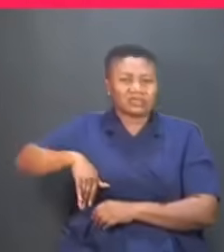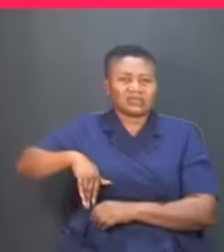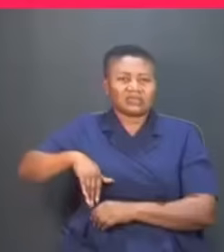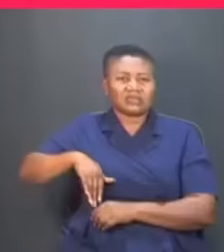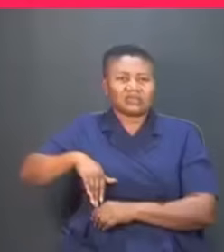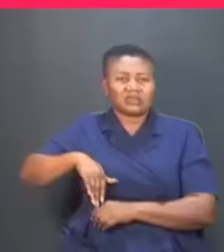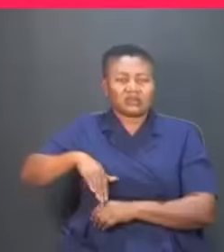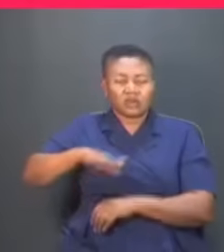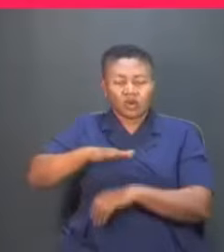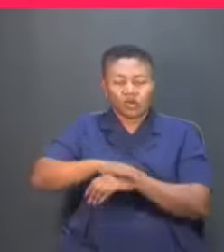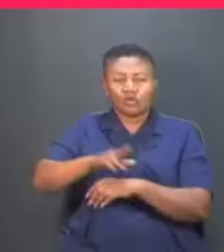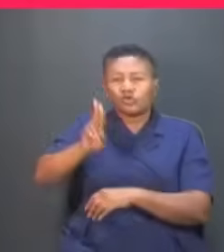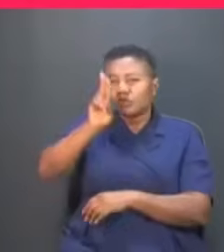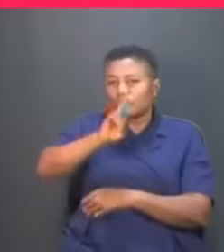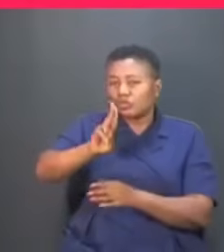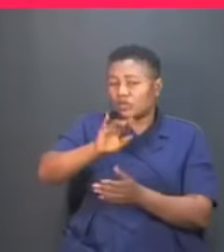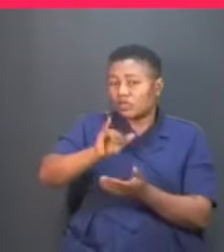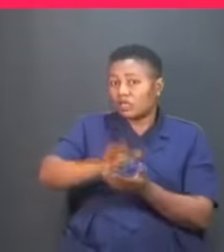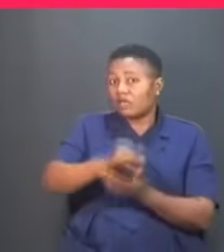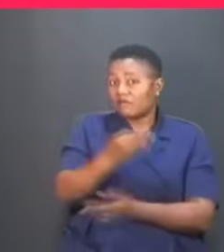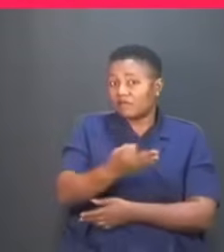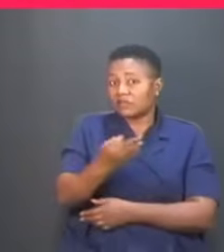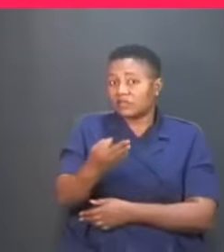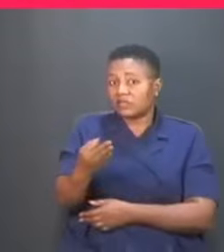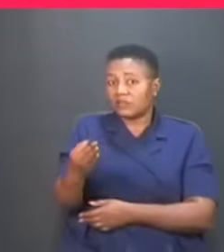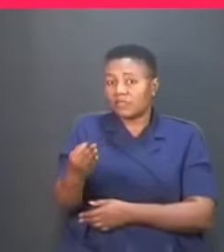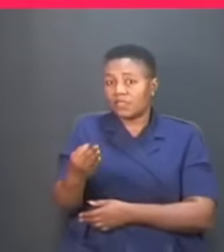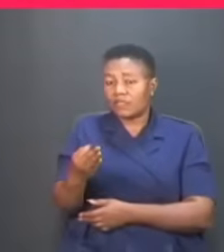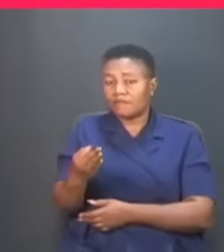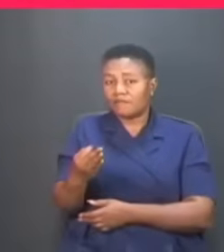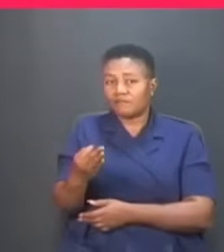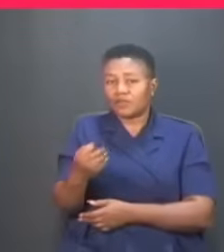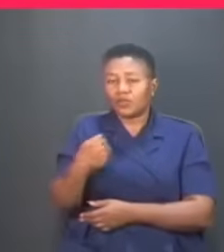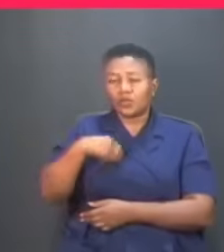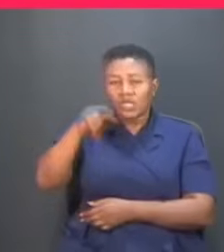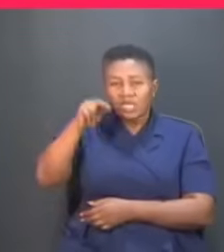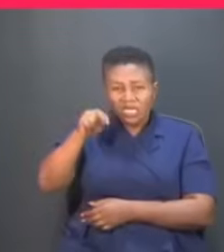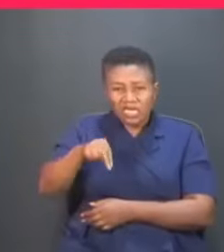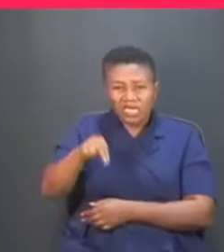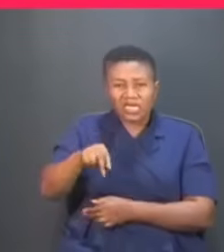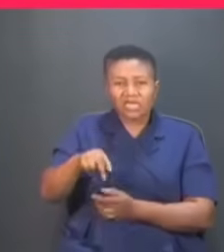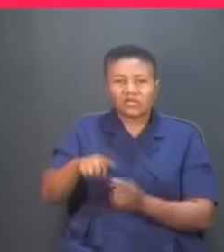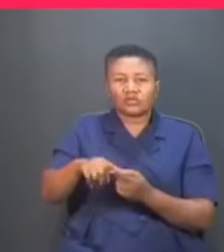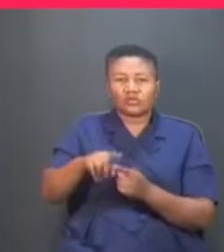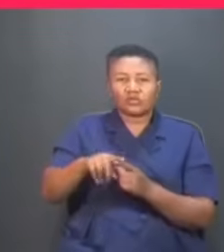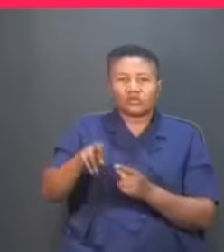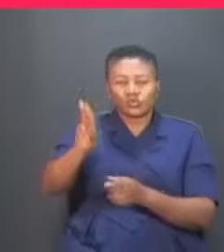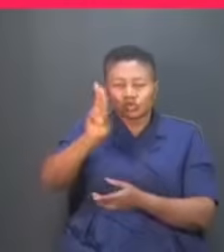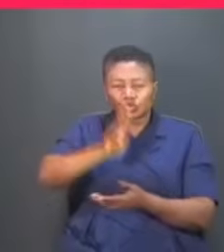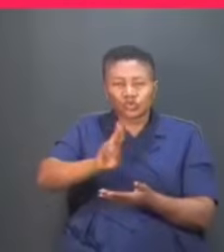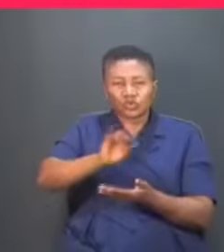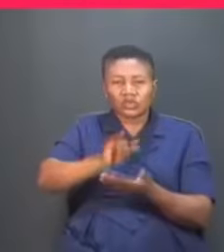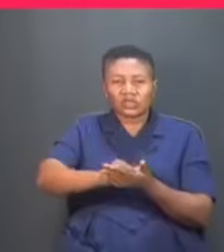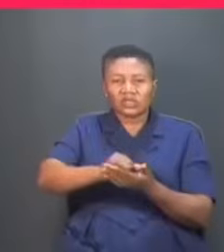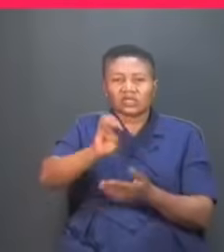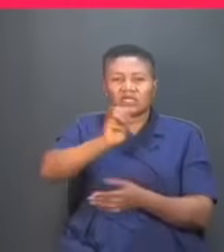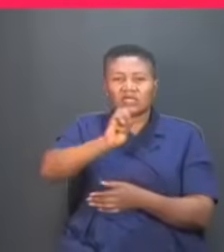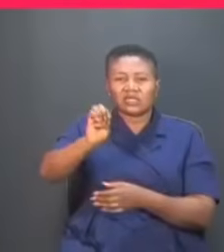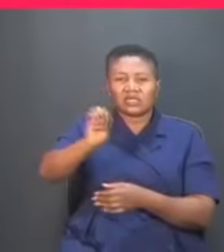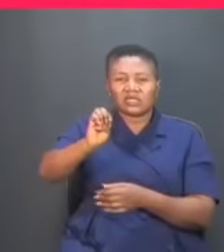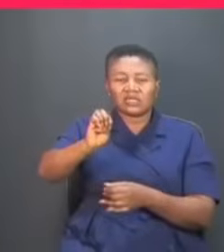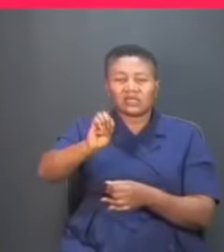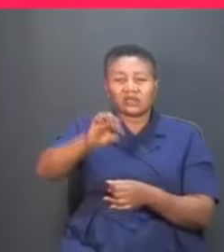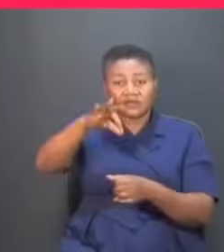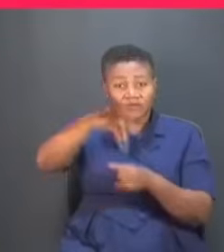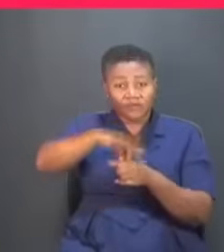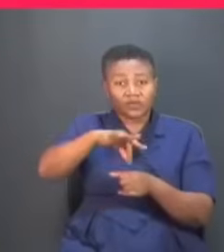unloading the facility. We need to do e-voting. You don't need to stand up and be counted